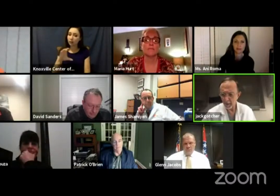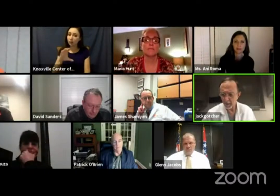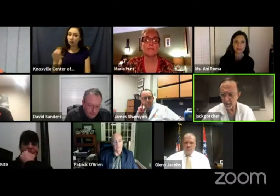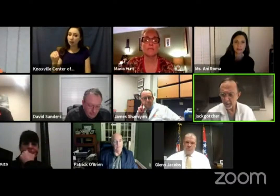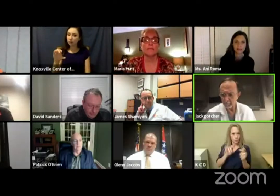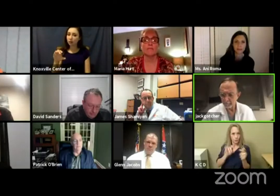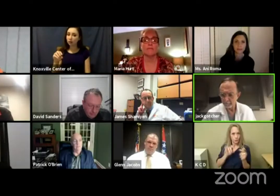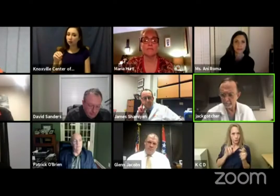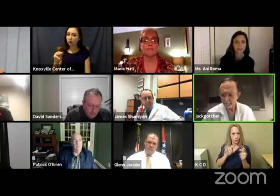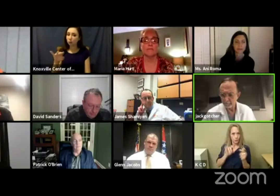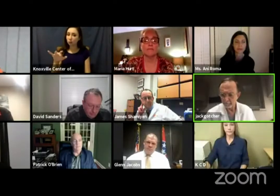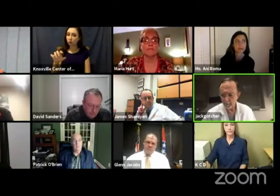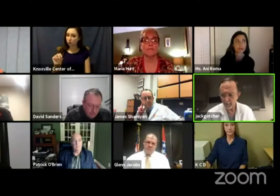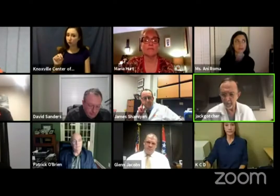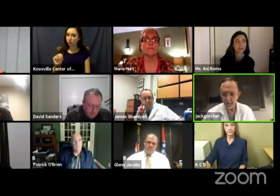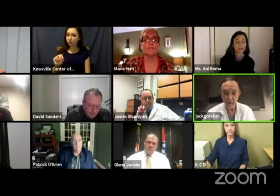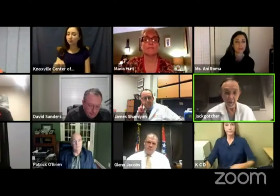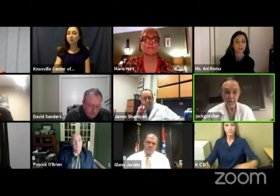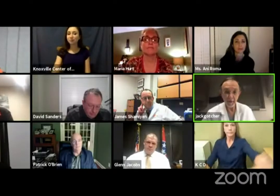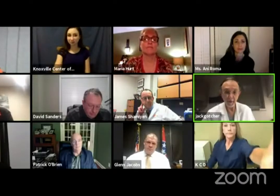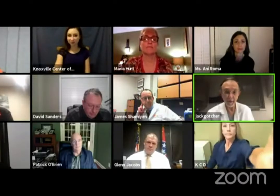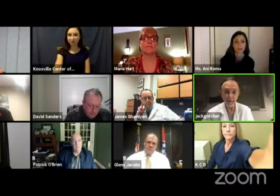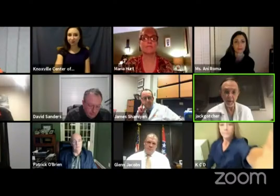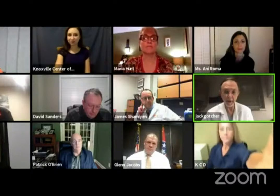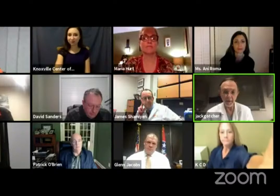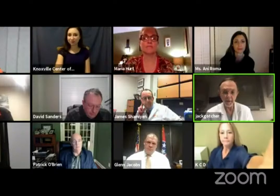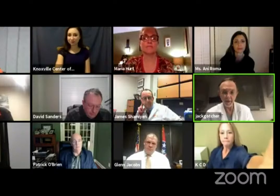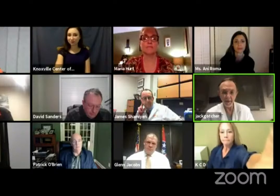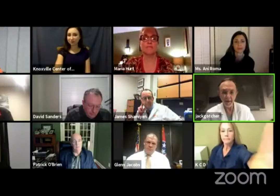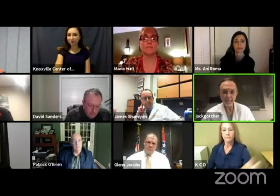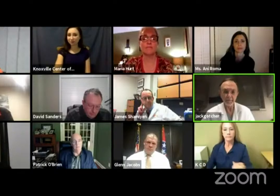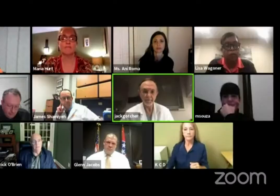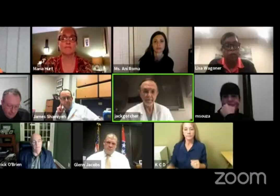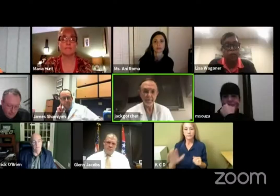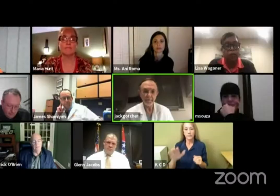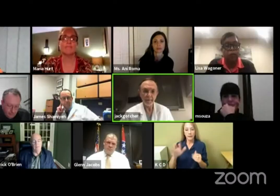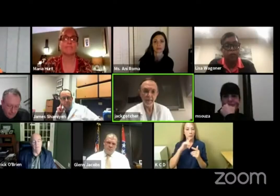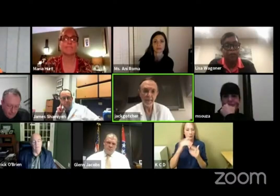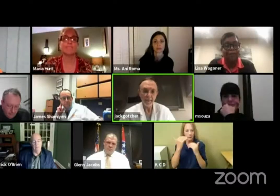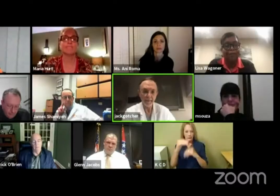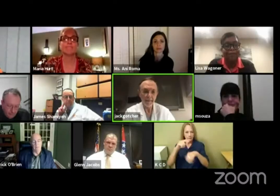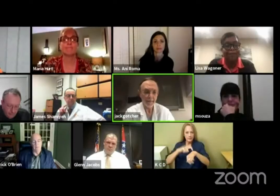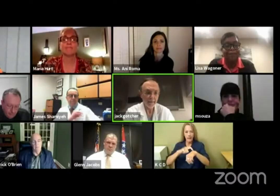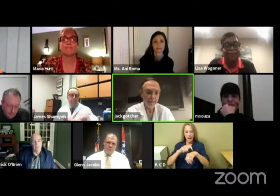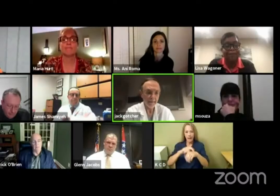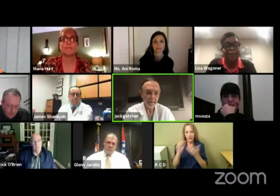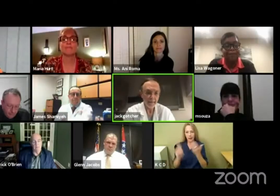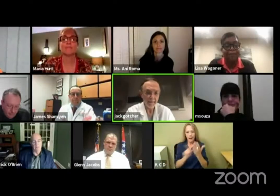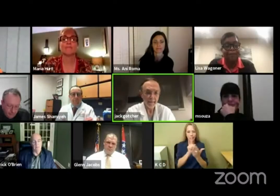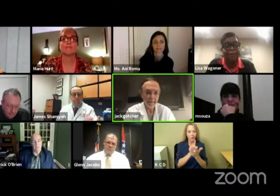but there are only so many hours in a day.